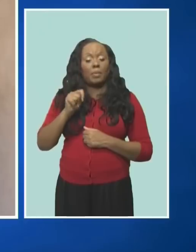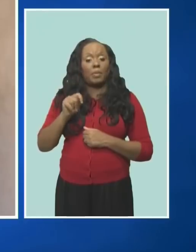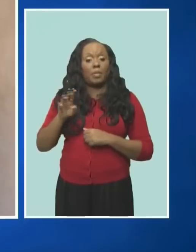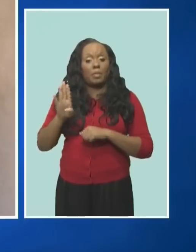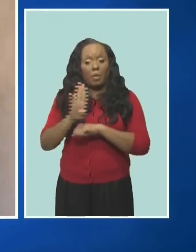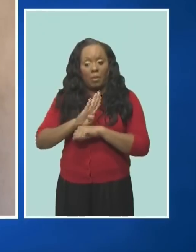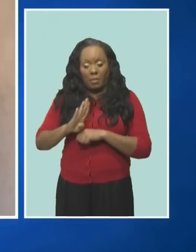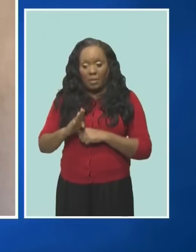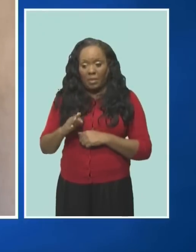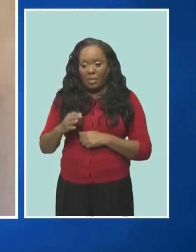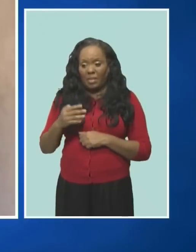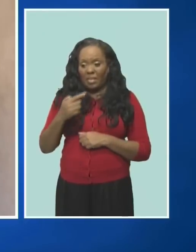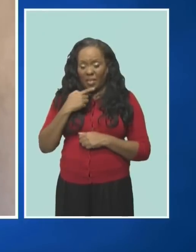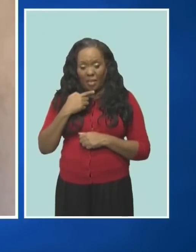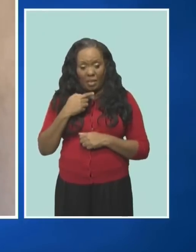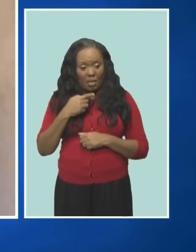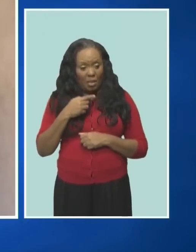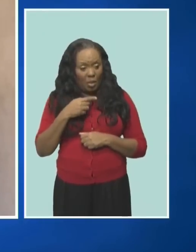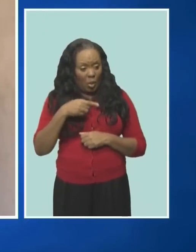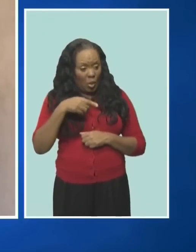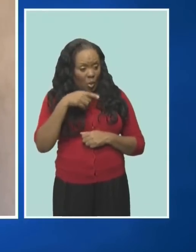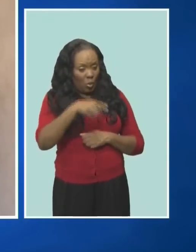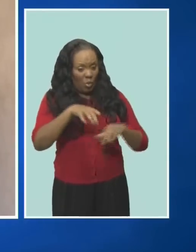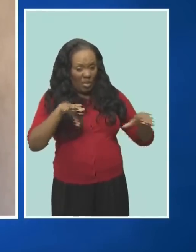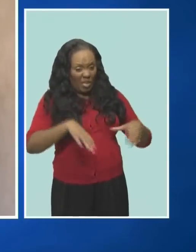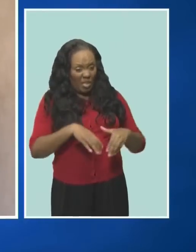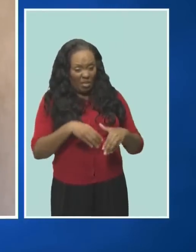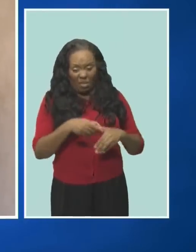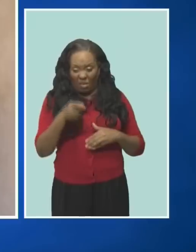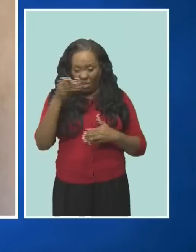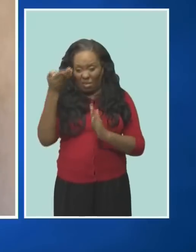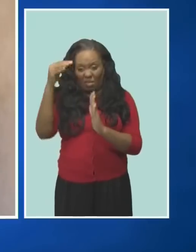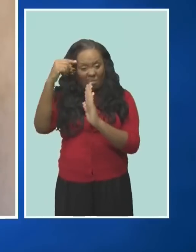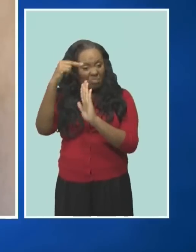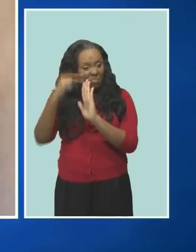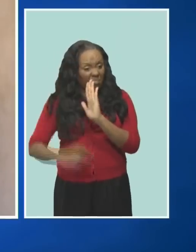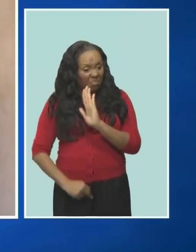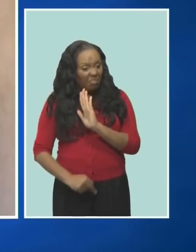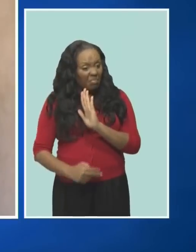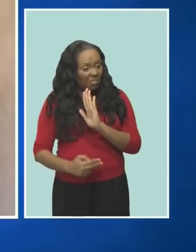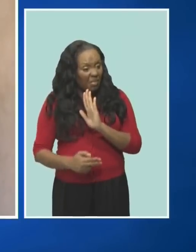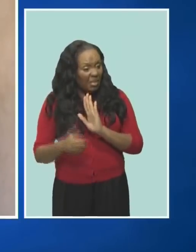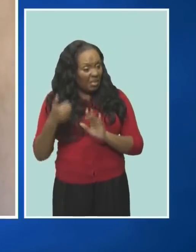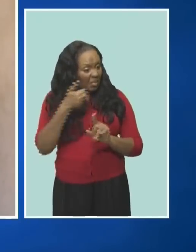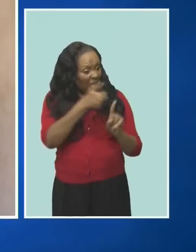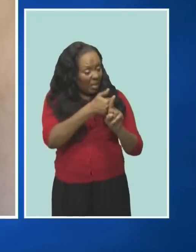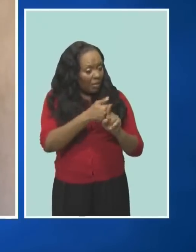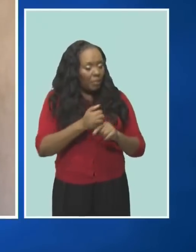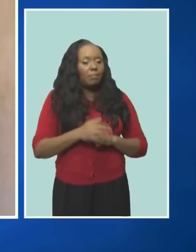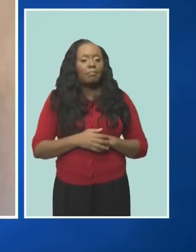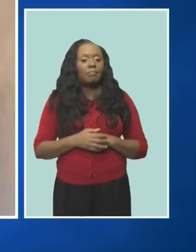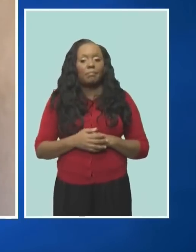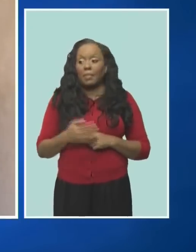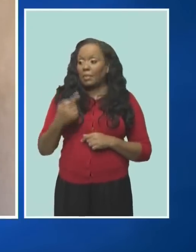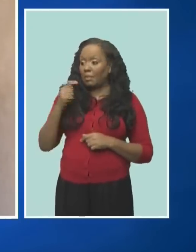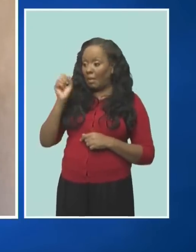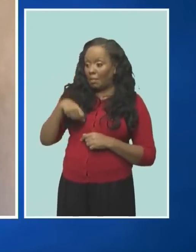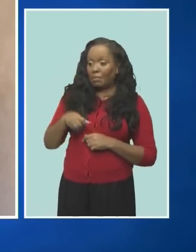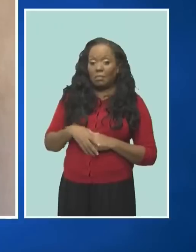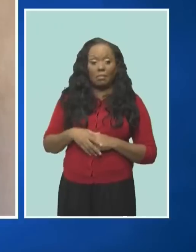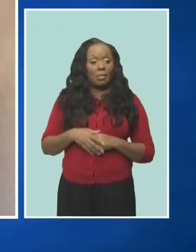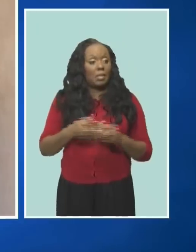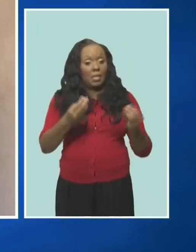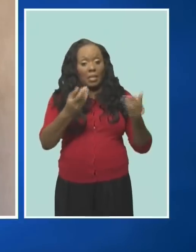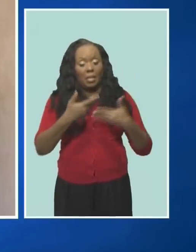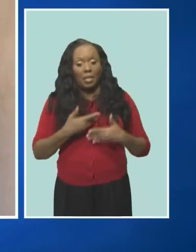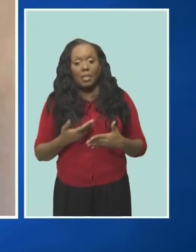this, on your own," and I said yes, and they're committed to giving me grant funding. So look at the flow from